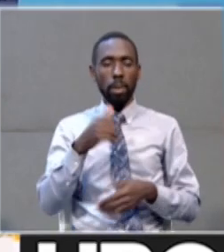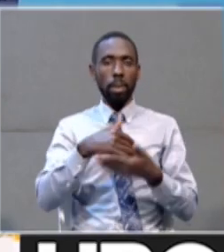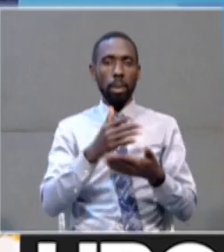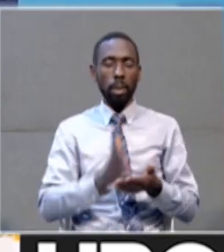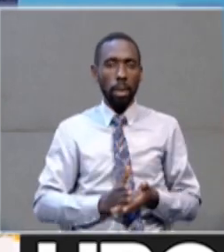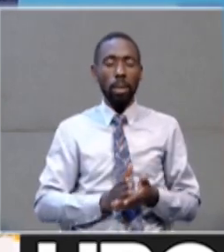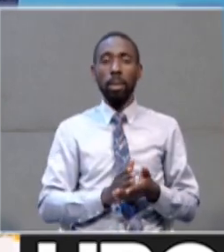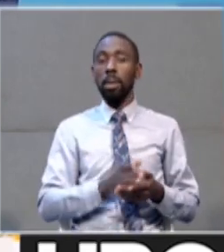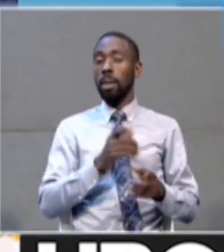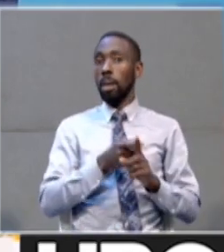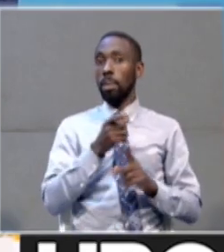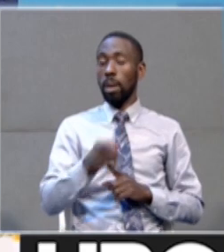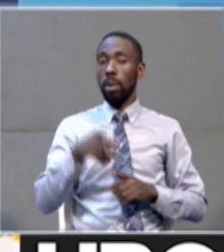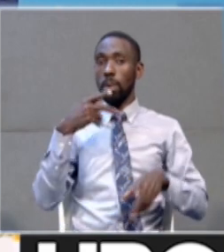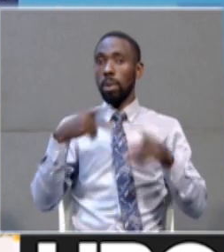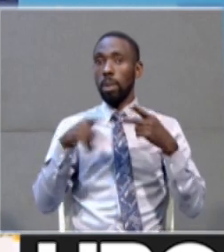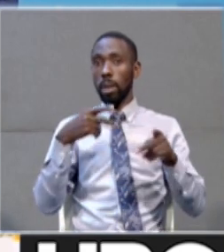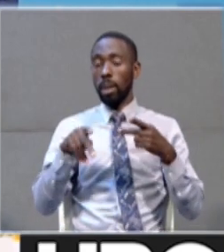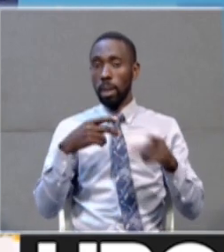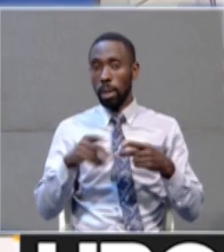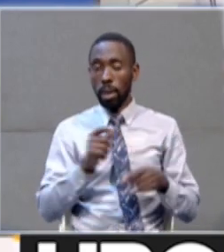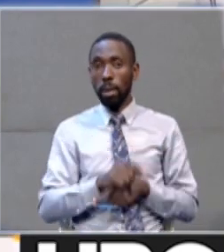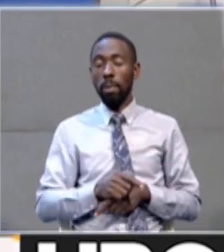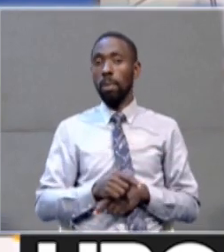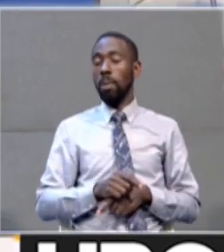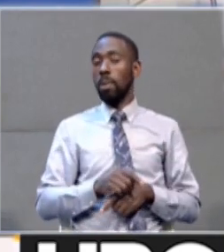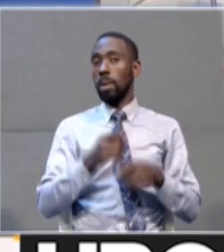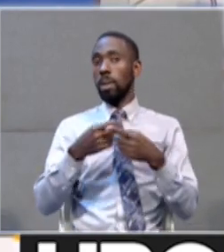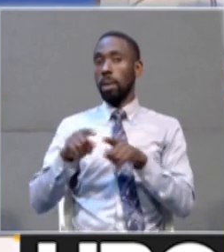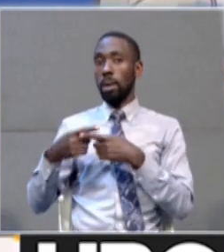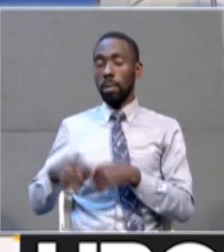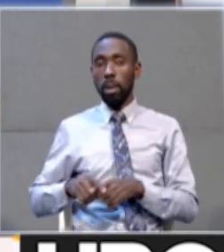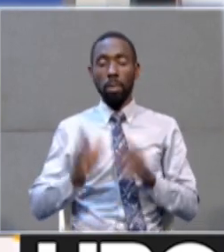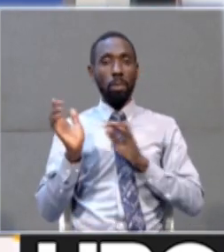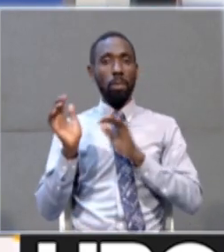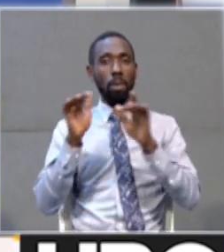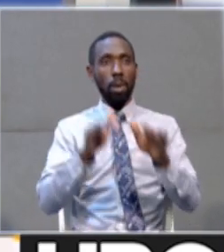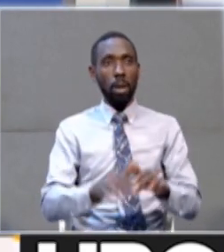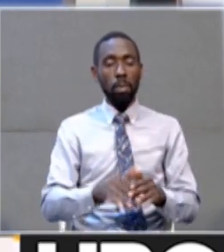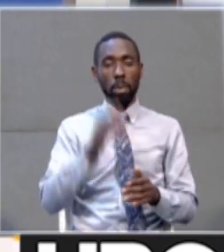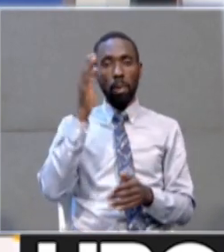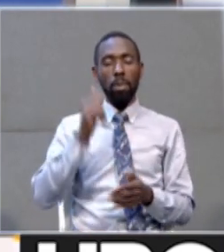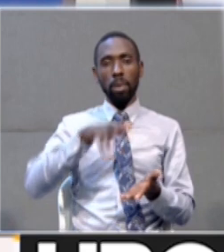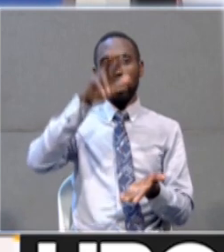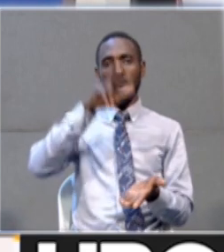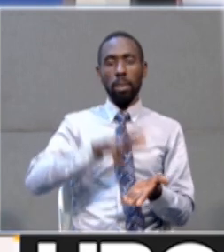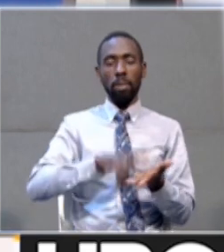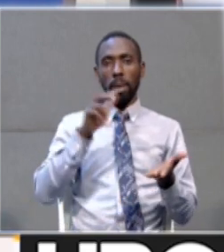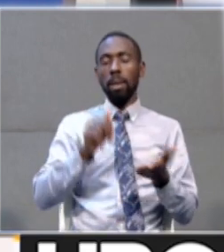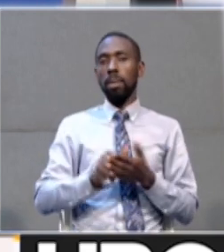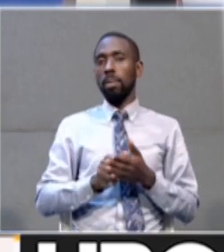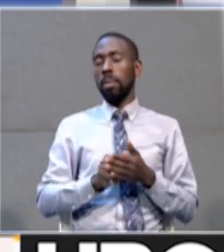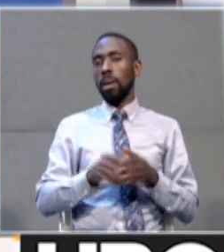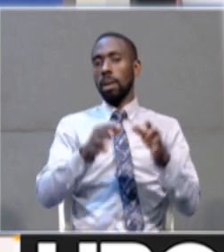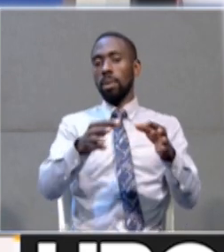finding, Uganda will have the capacity to screen more than 500,000 people. Through the current investment